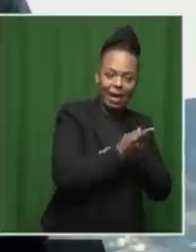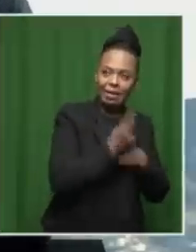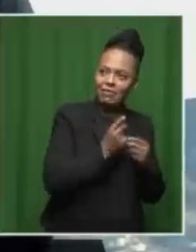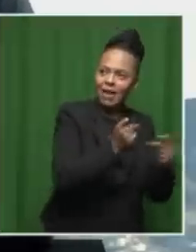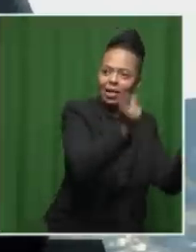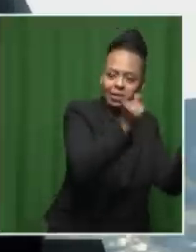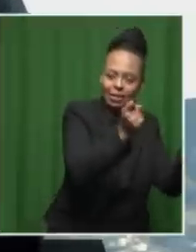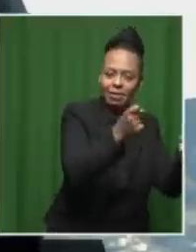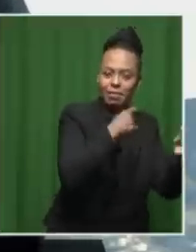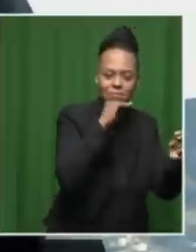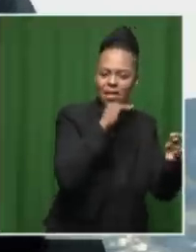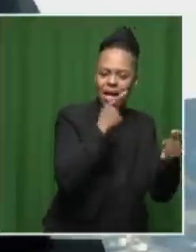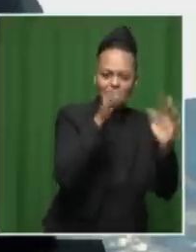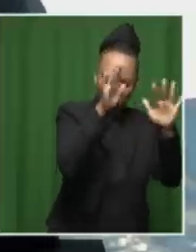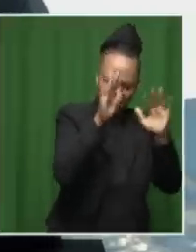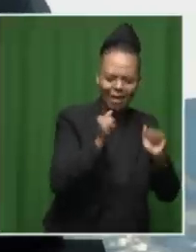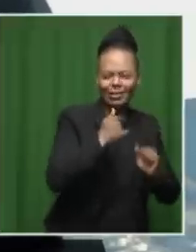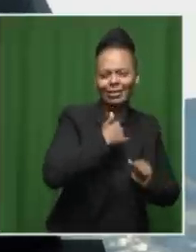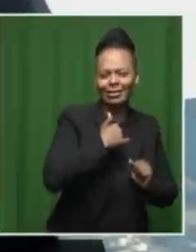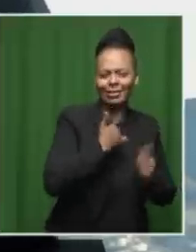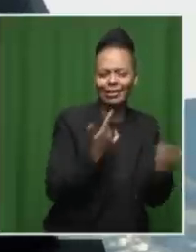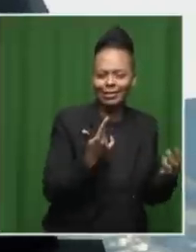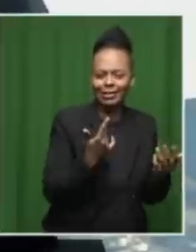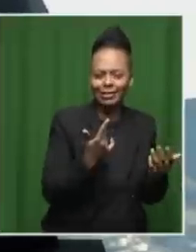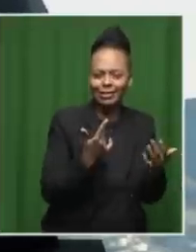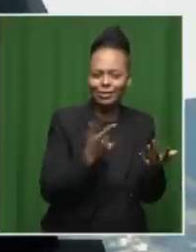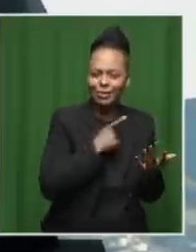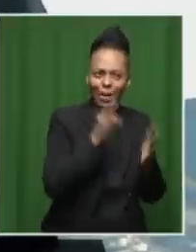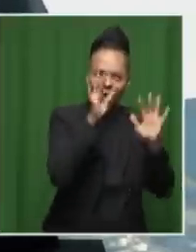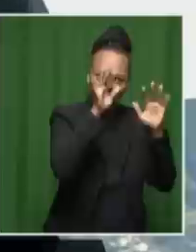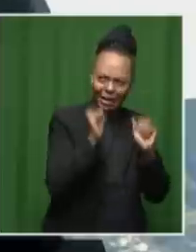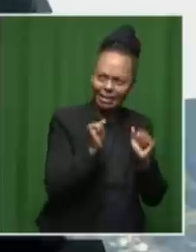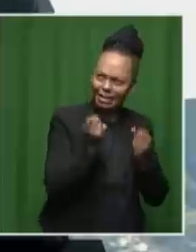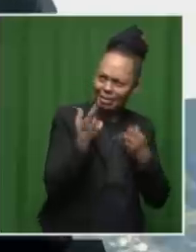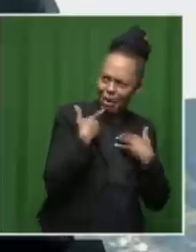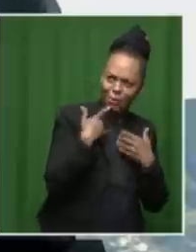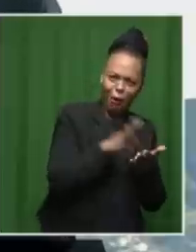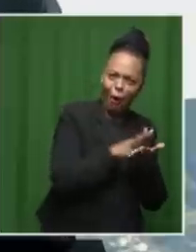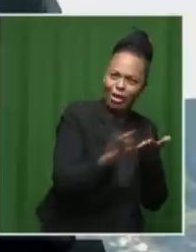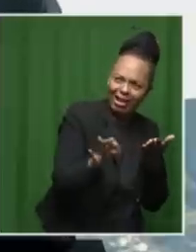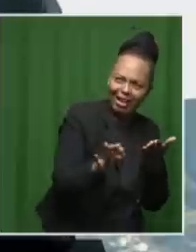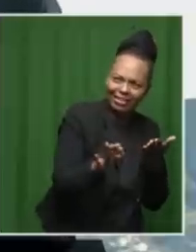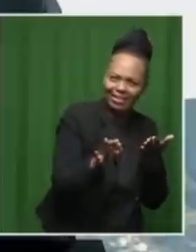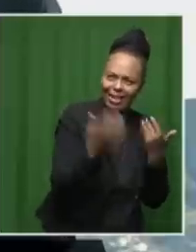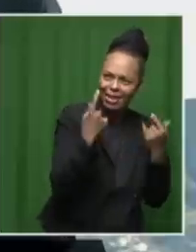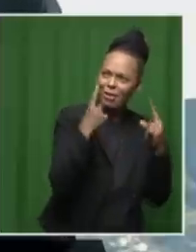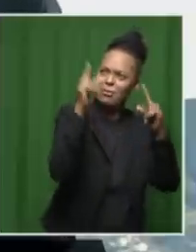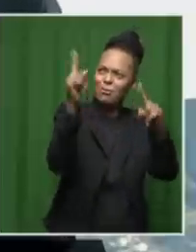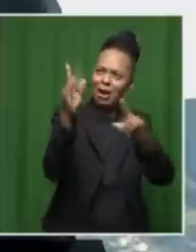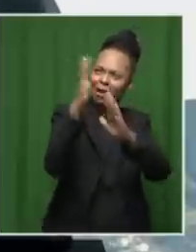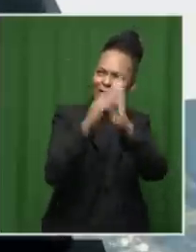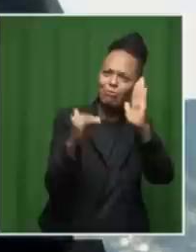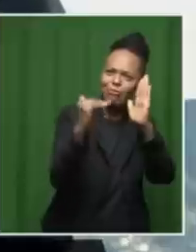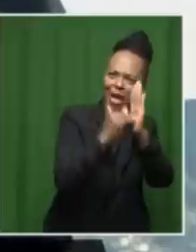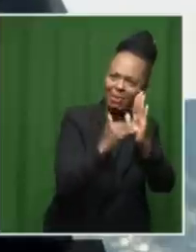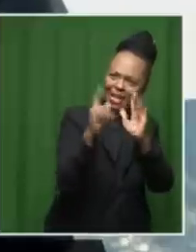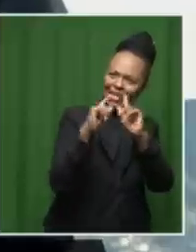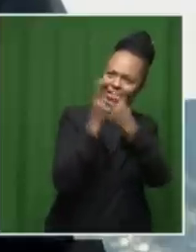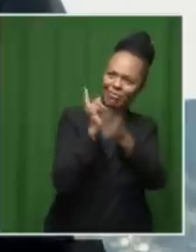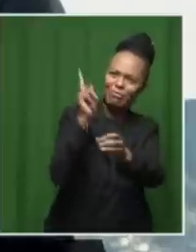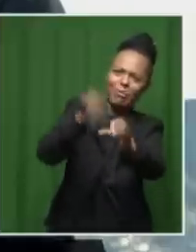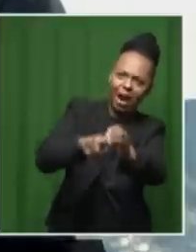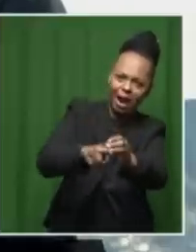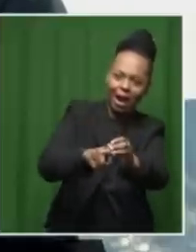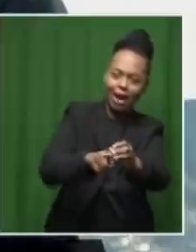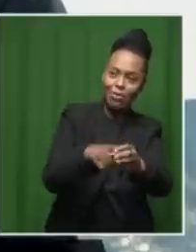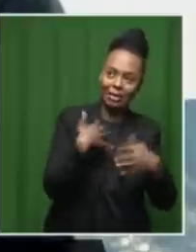very blessed for to be in this situation, to have a contract and to know that where I'm going to play next year. So yeah, I'm